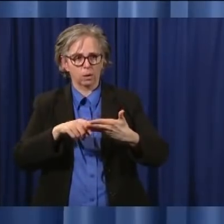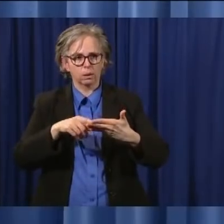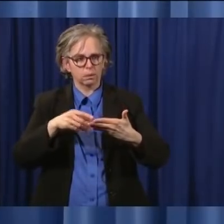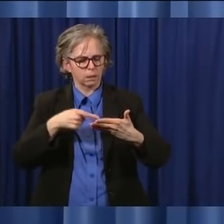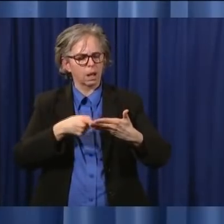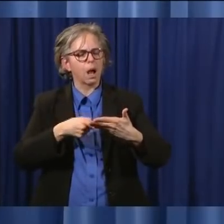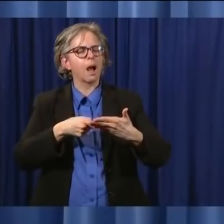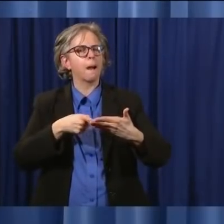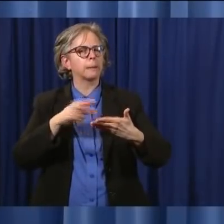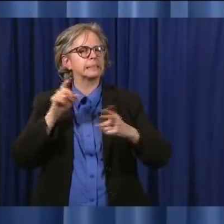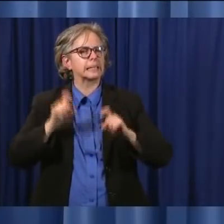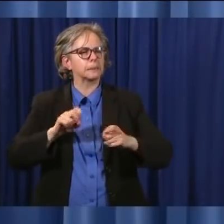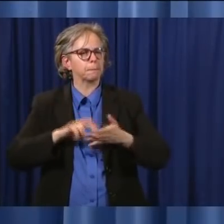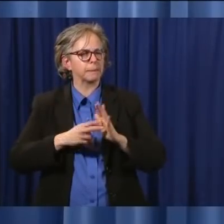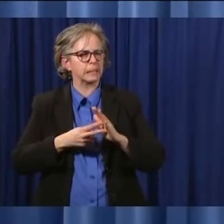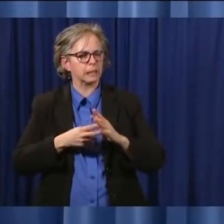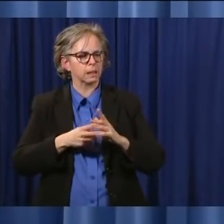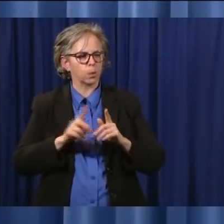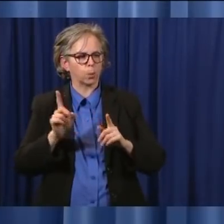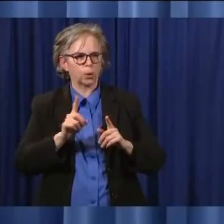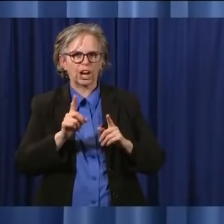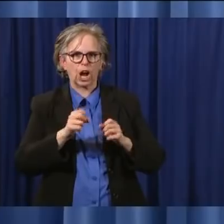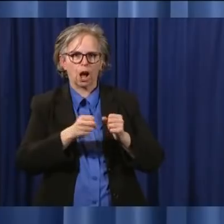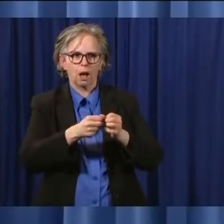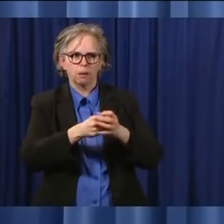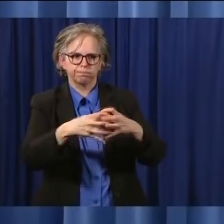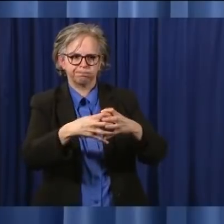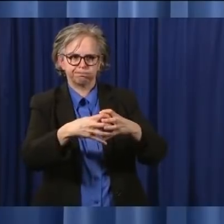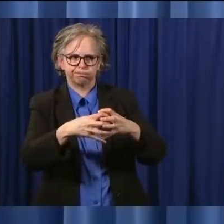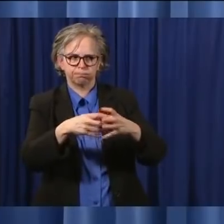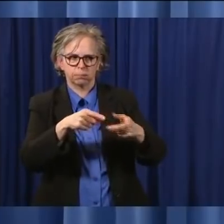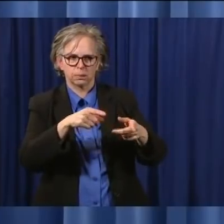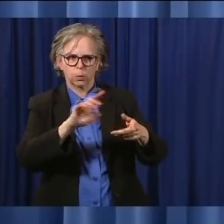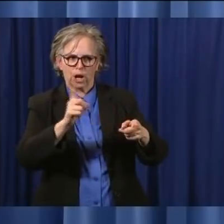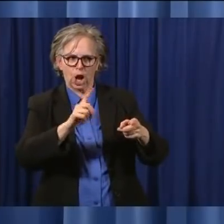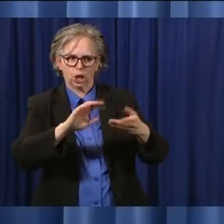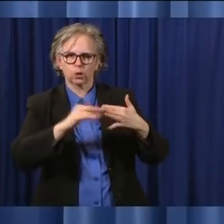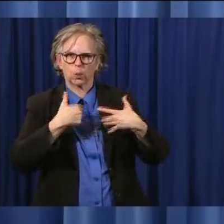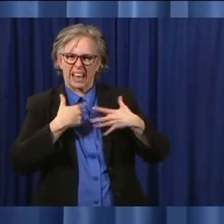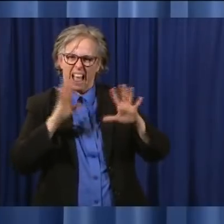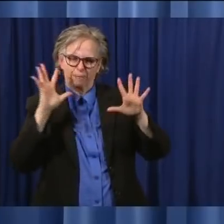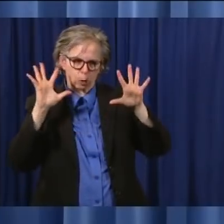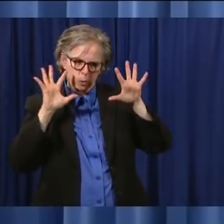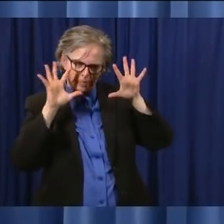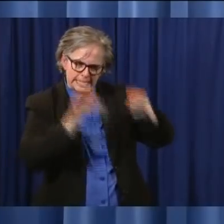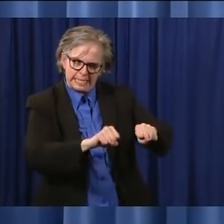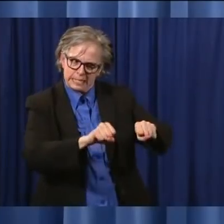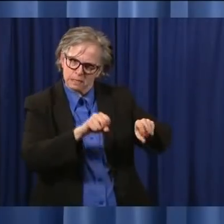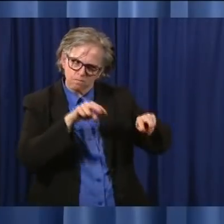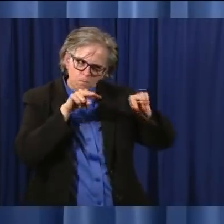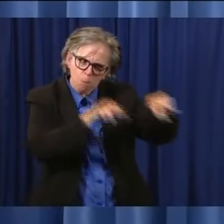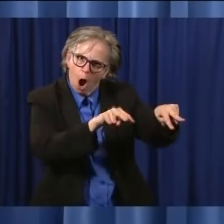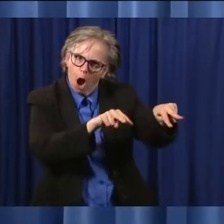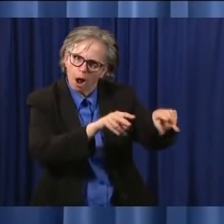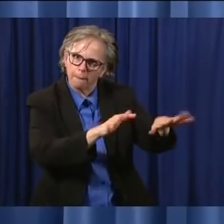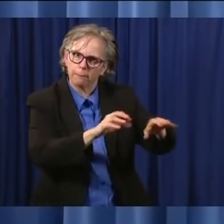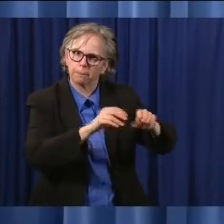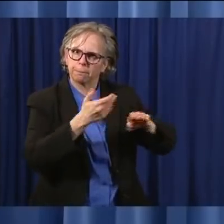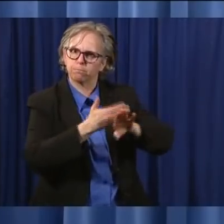spread. So it is moving. Our numbers are up, but they're not up as much as I would like